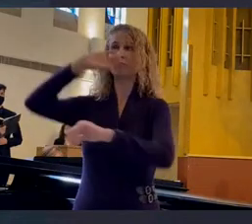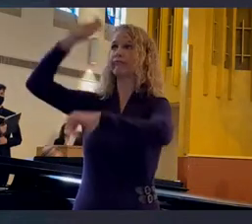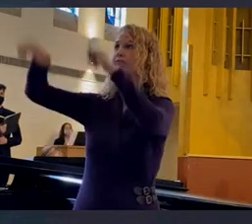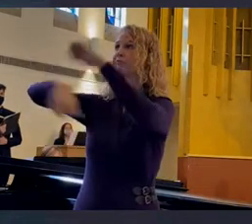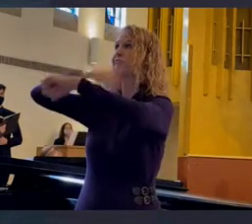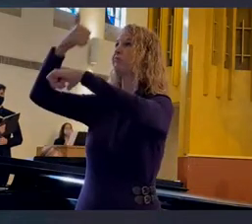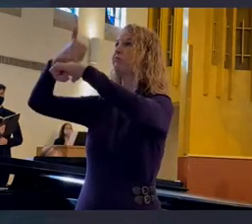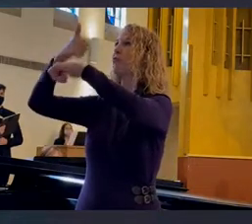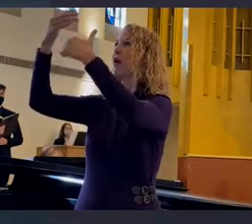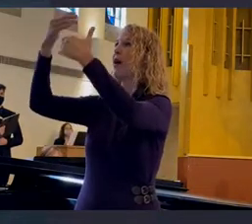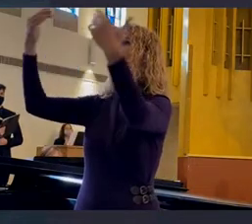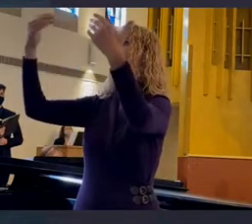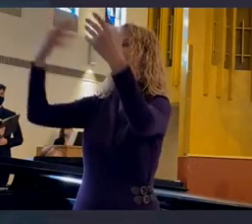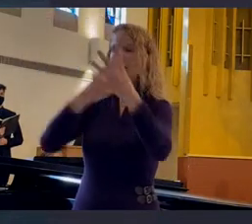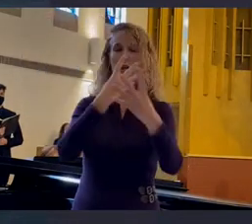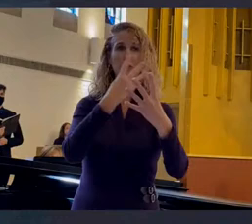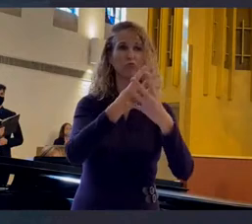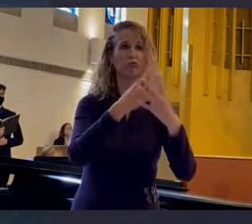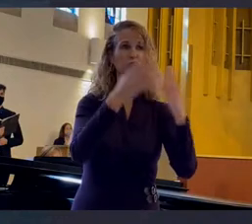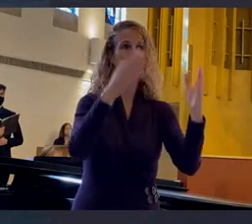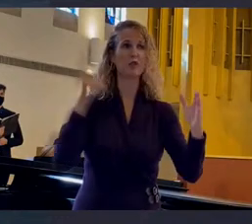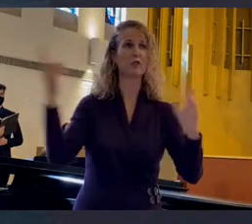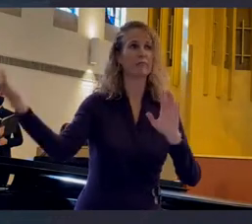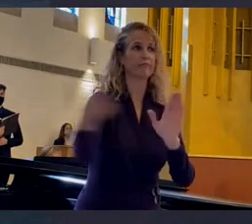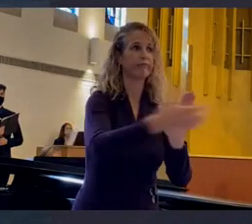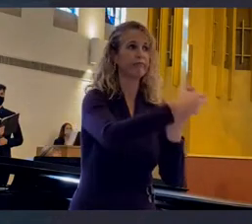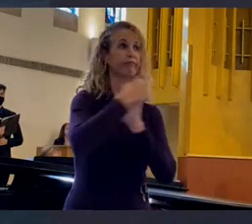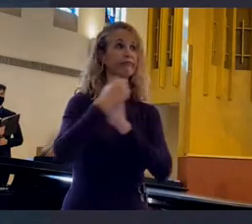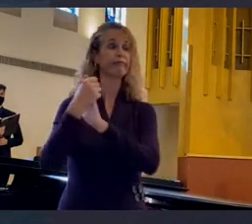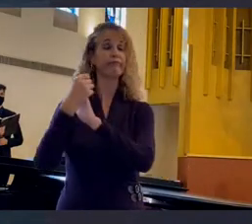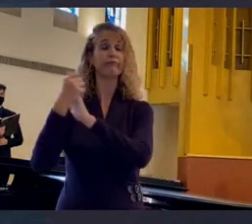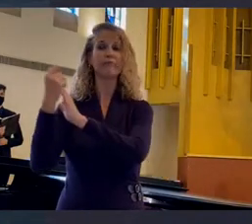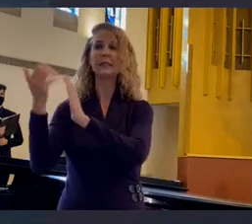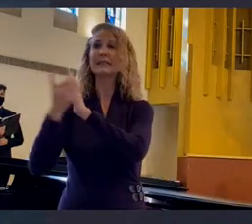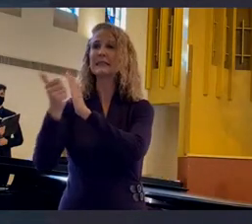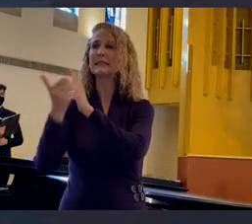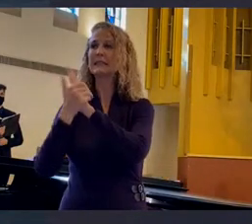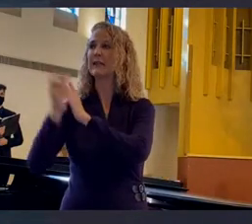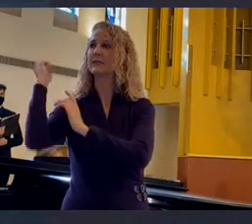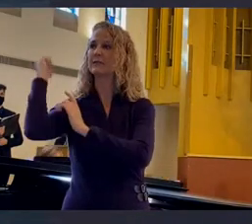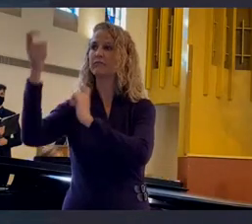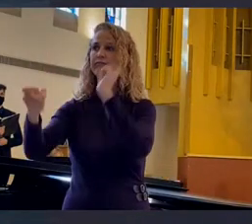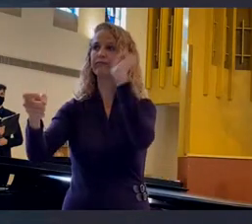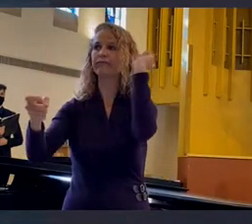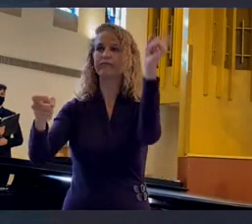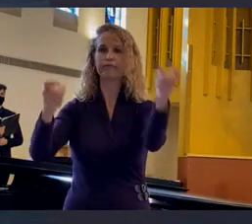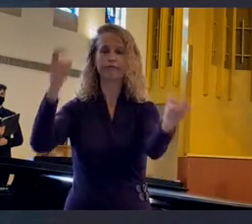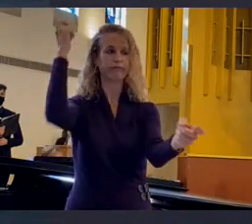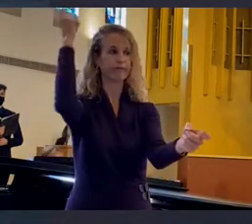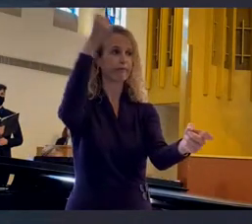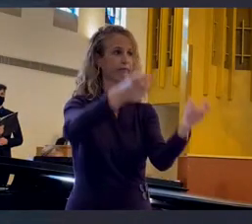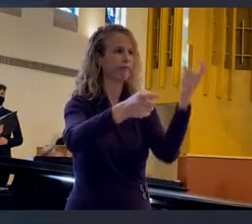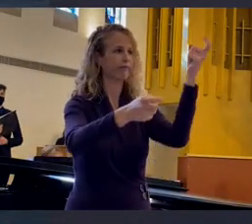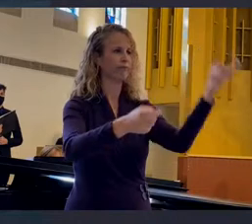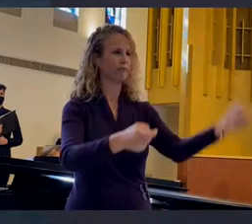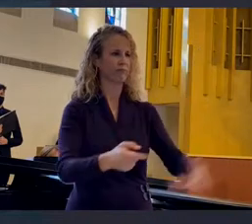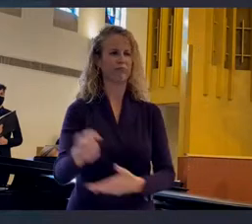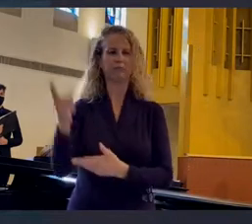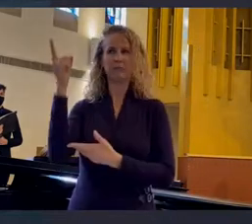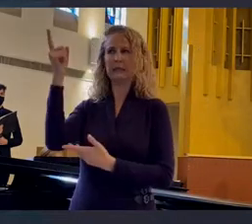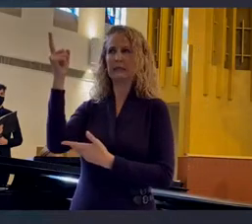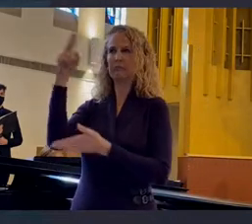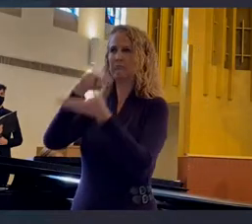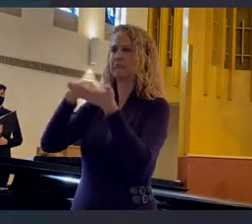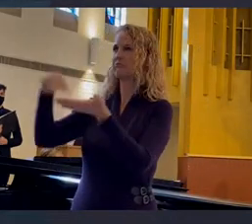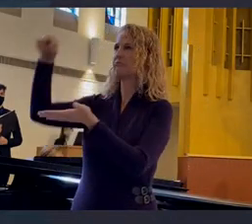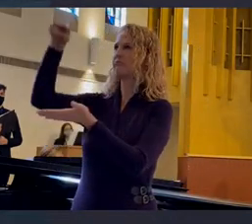high and took prisoners captive. He gave gifts to his people. What does he